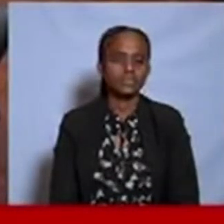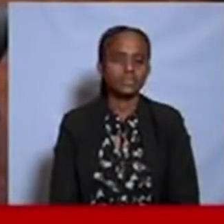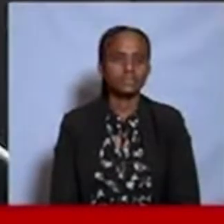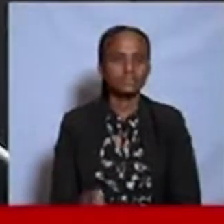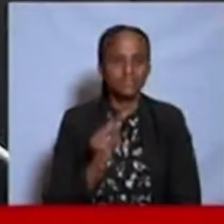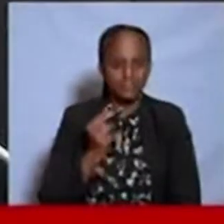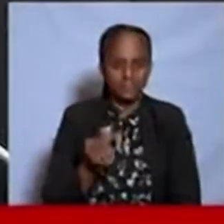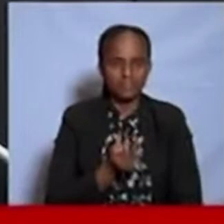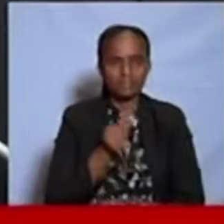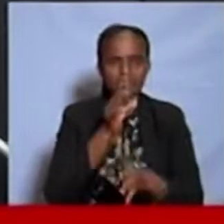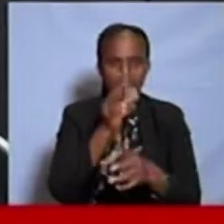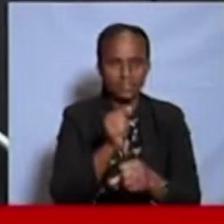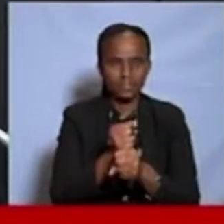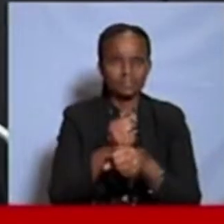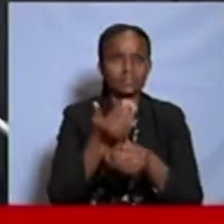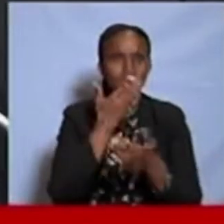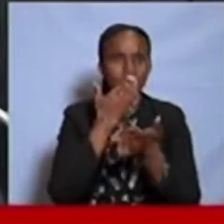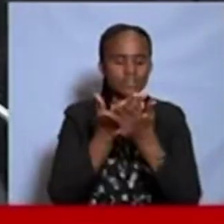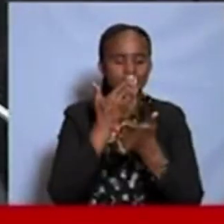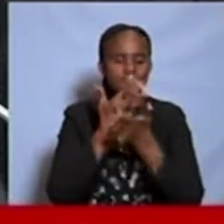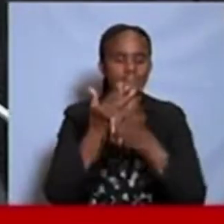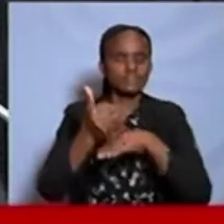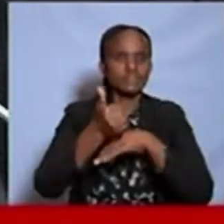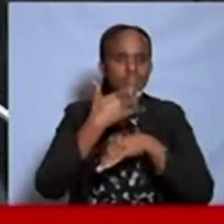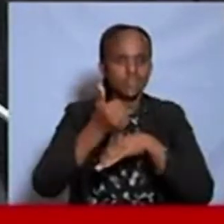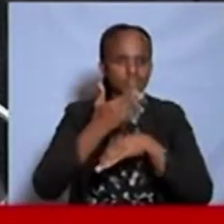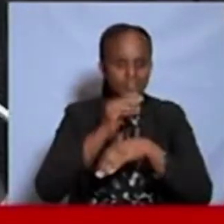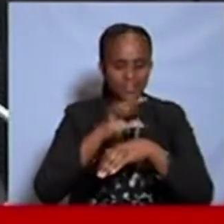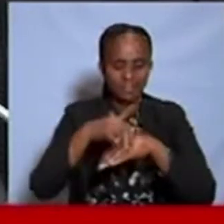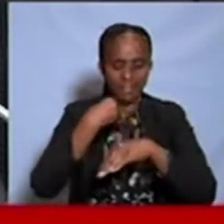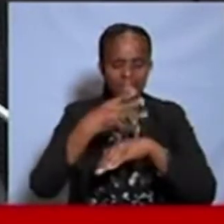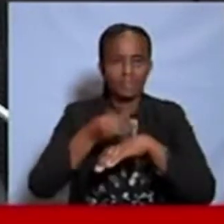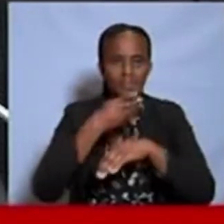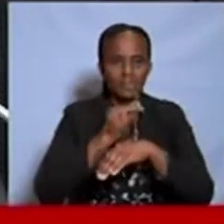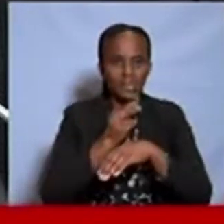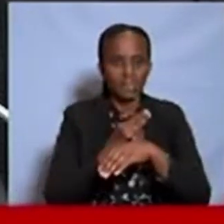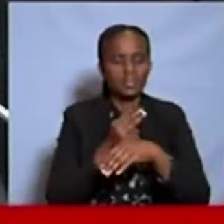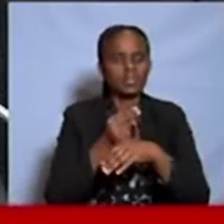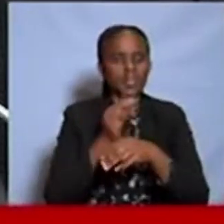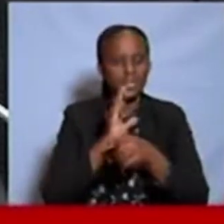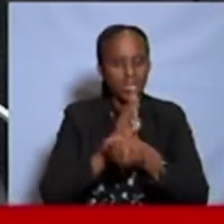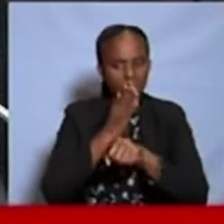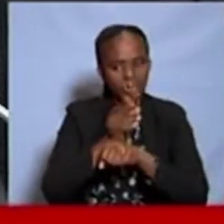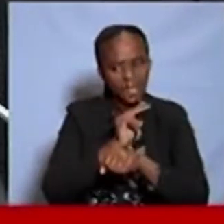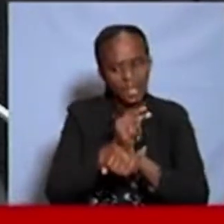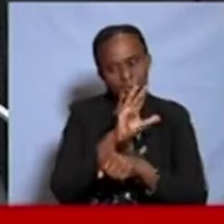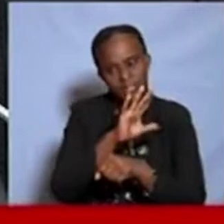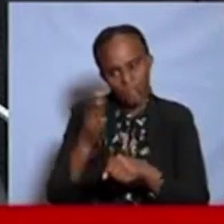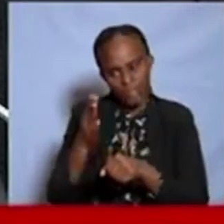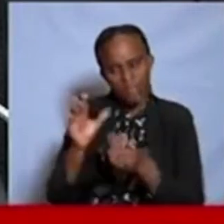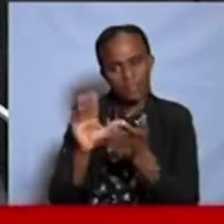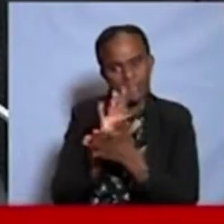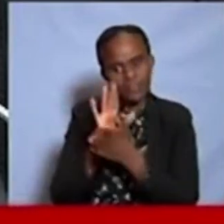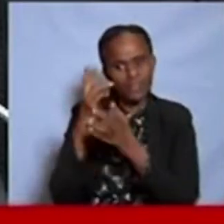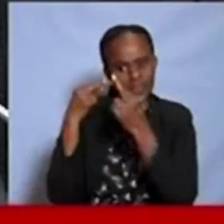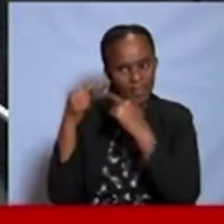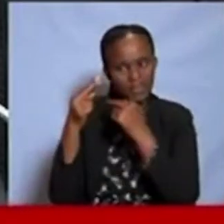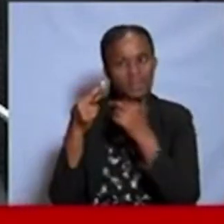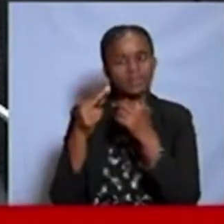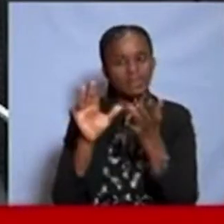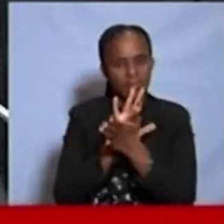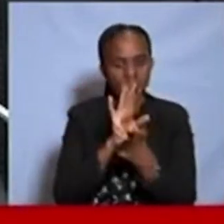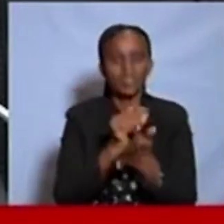here. As soon as we get back, Chair, we will quickly review this case and see how we can quickly dispose it,